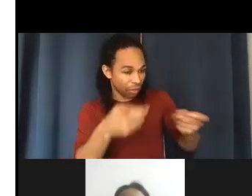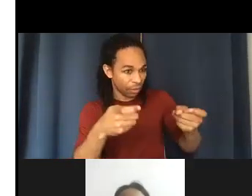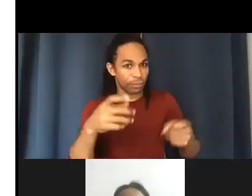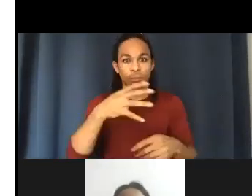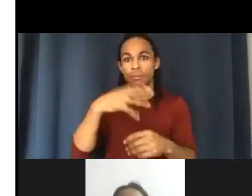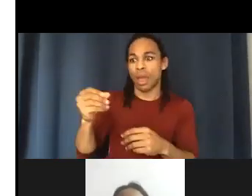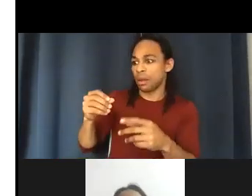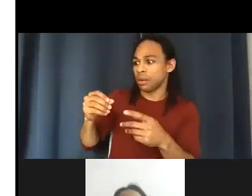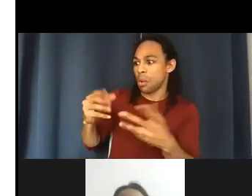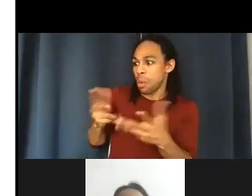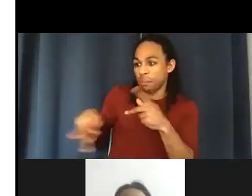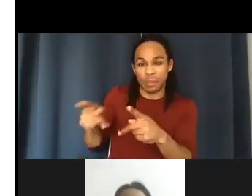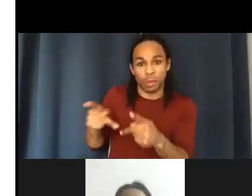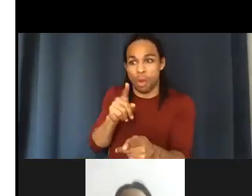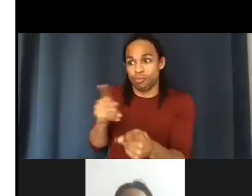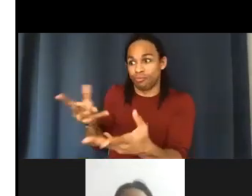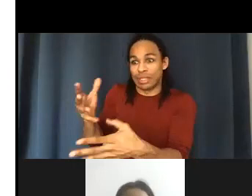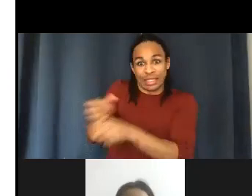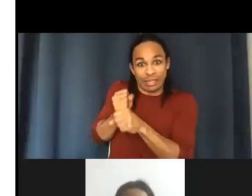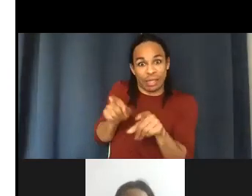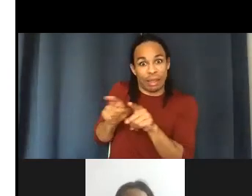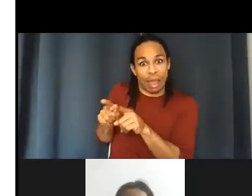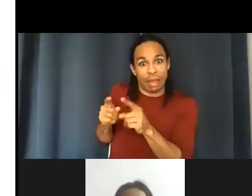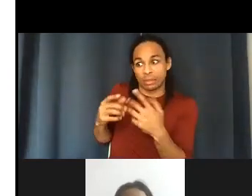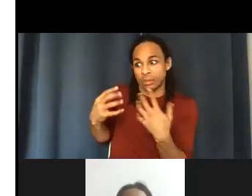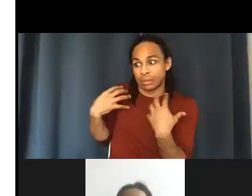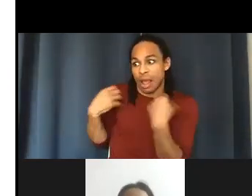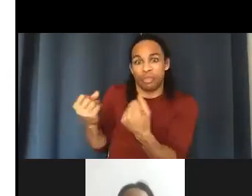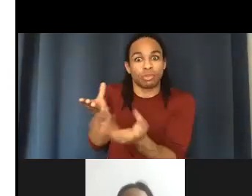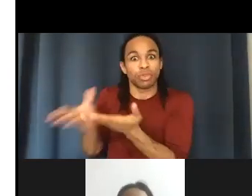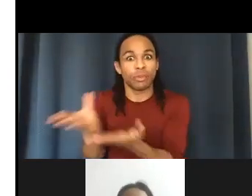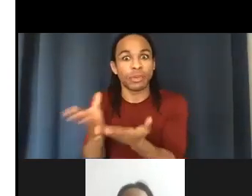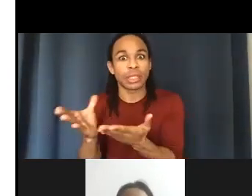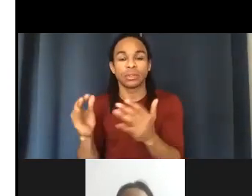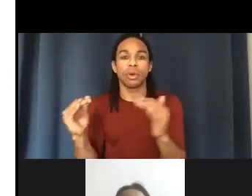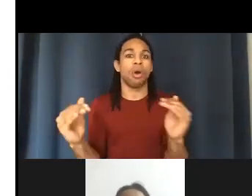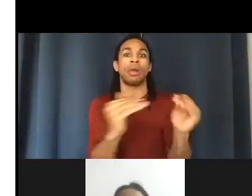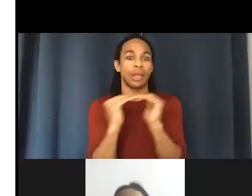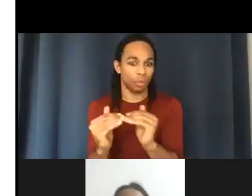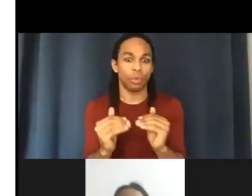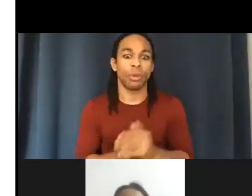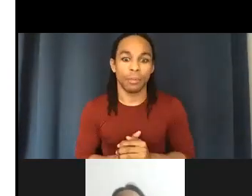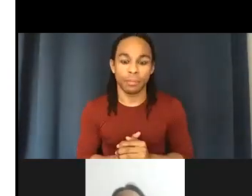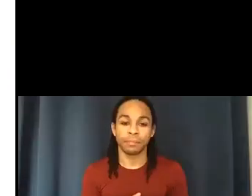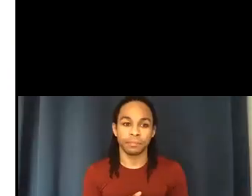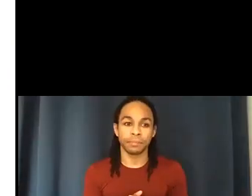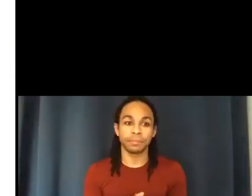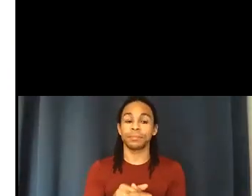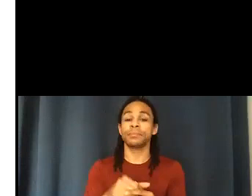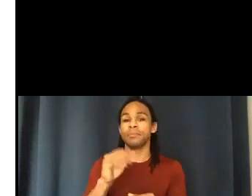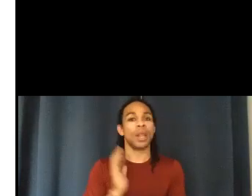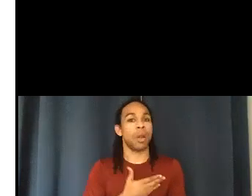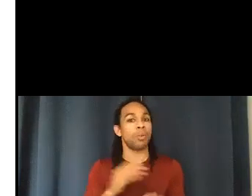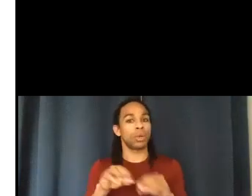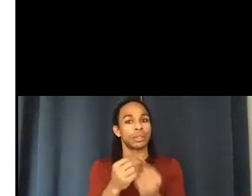in a context of a universal and global pandemic situation. Sama has also started helpline